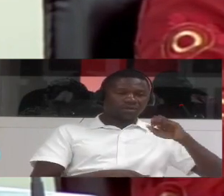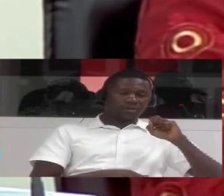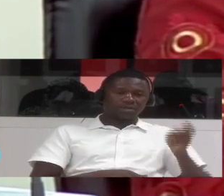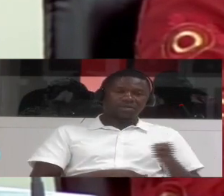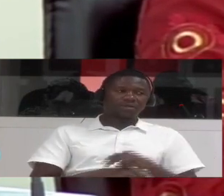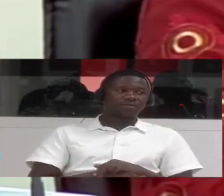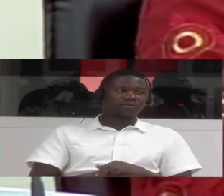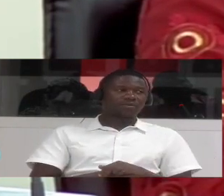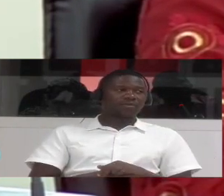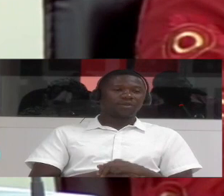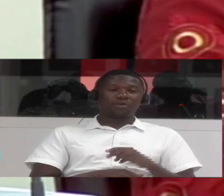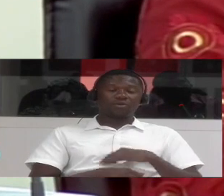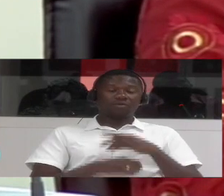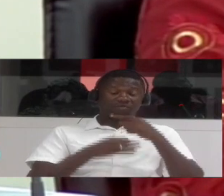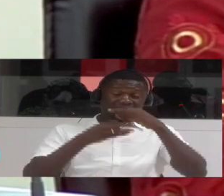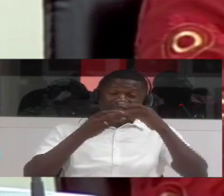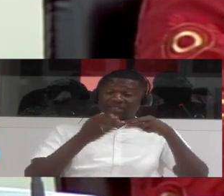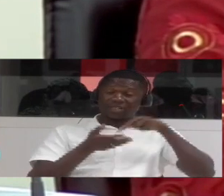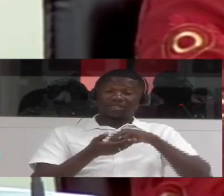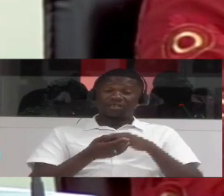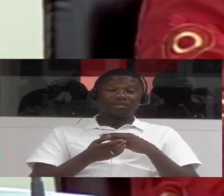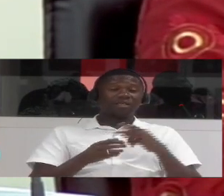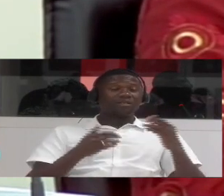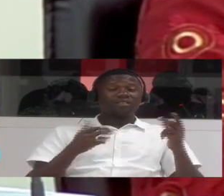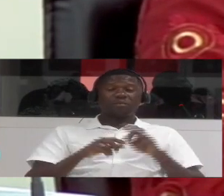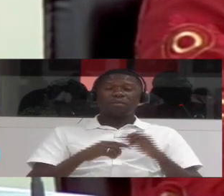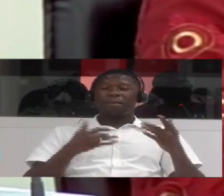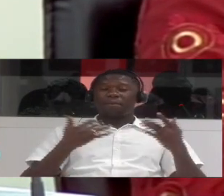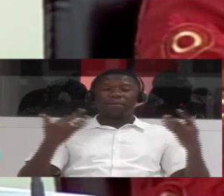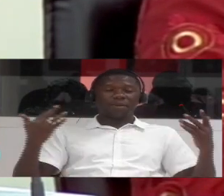Notwithstanding the massive intimidation,